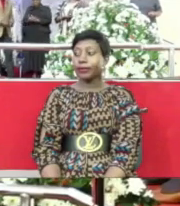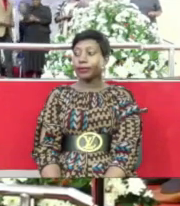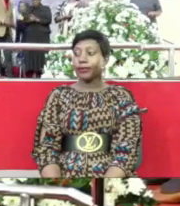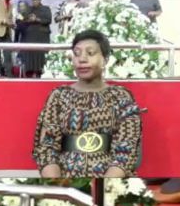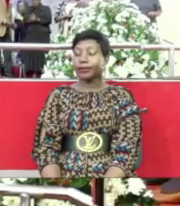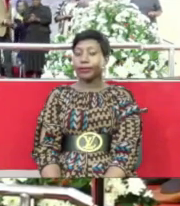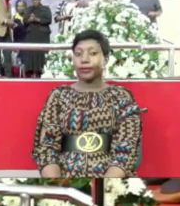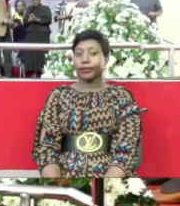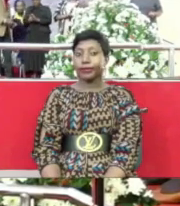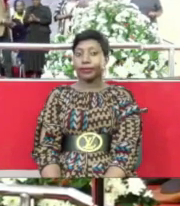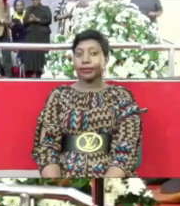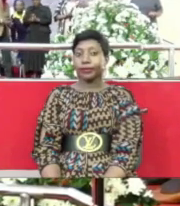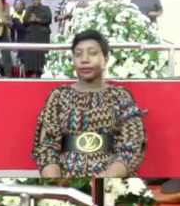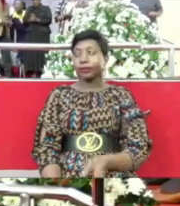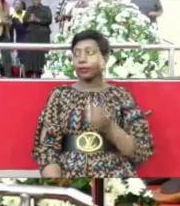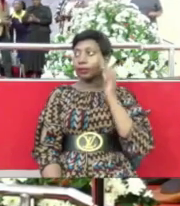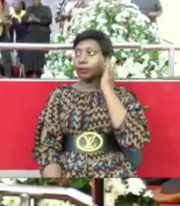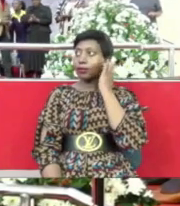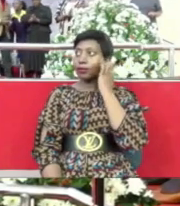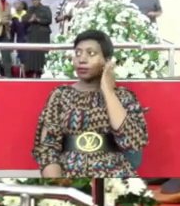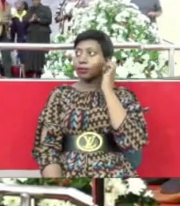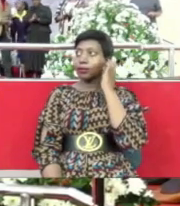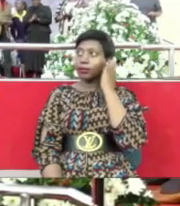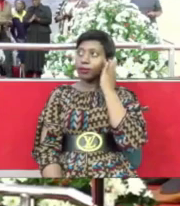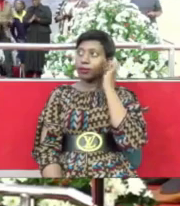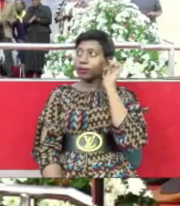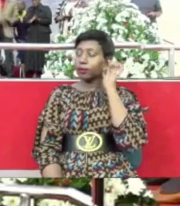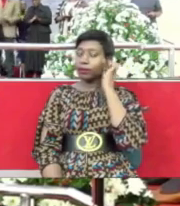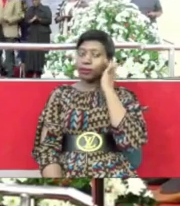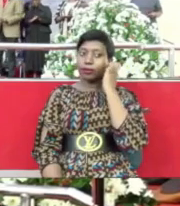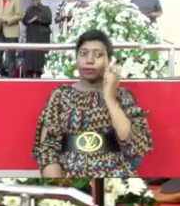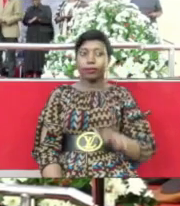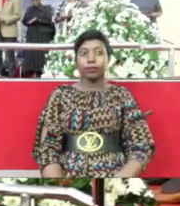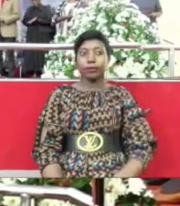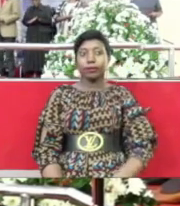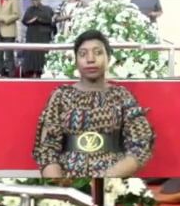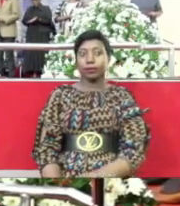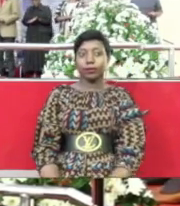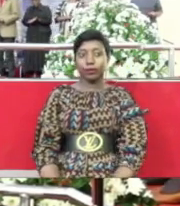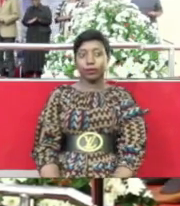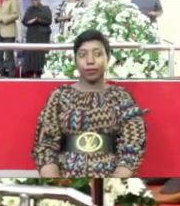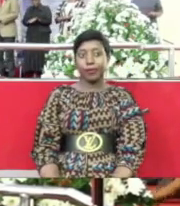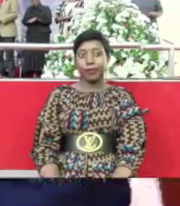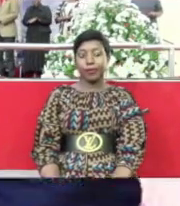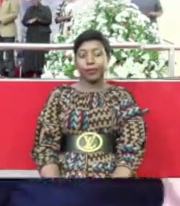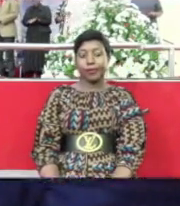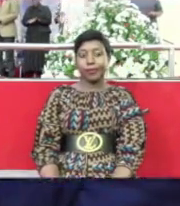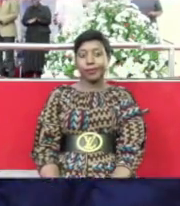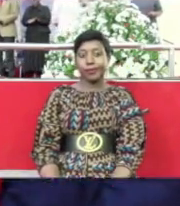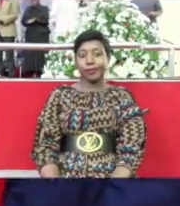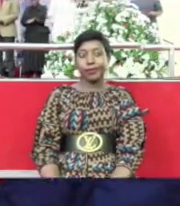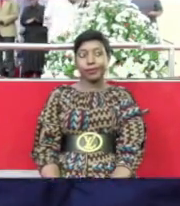anointing. And as you anoint others, may they not be afraid and be scared in the name of the Lord. Receive this